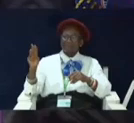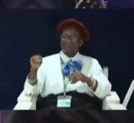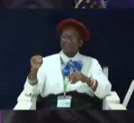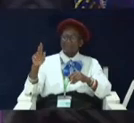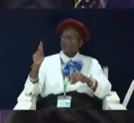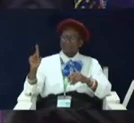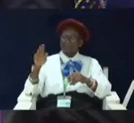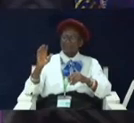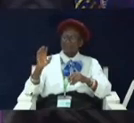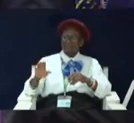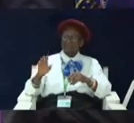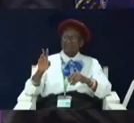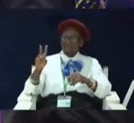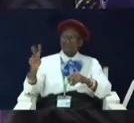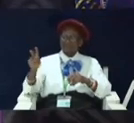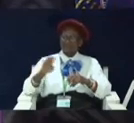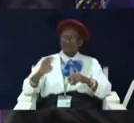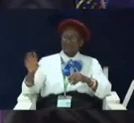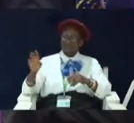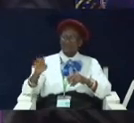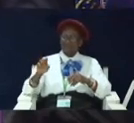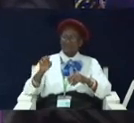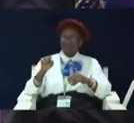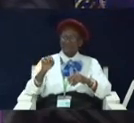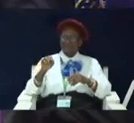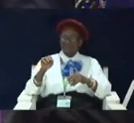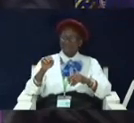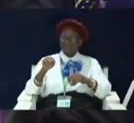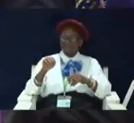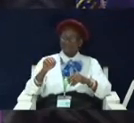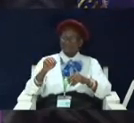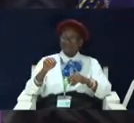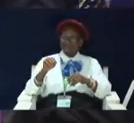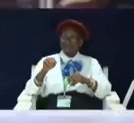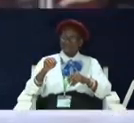12, Mark 2 from verse 1 to 12,